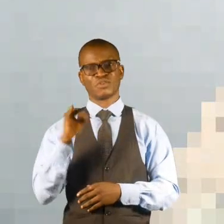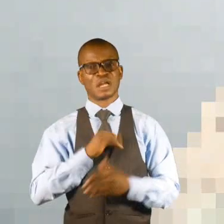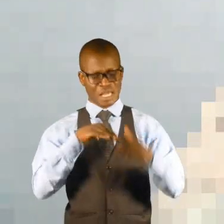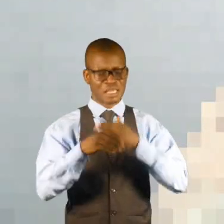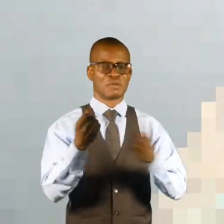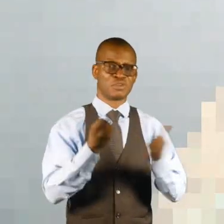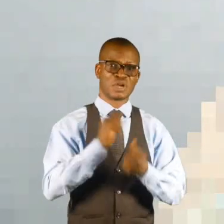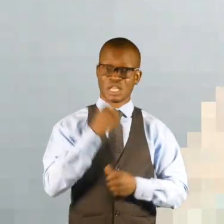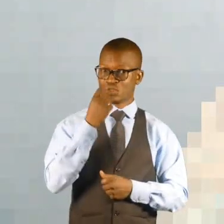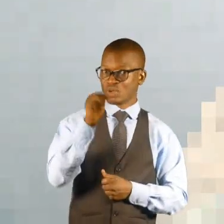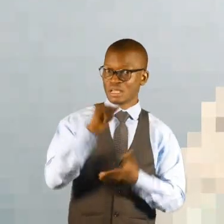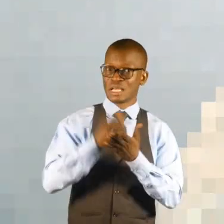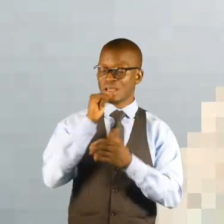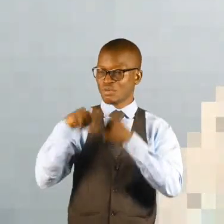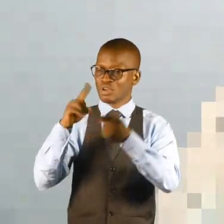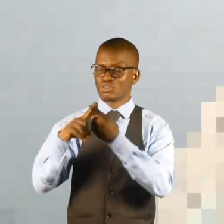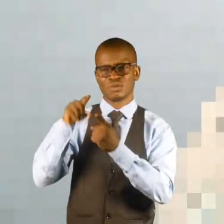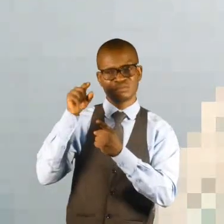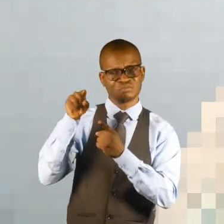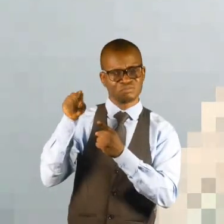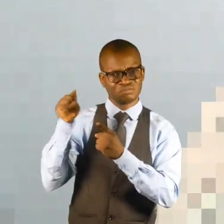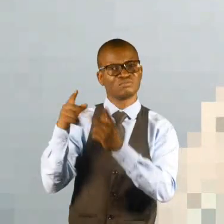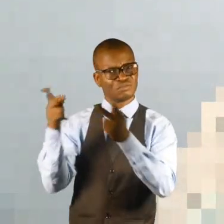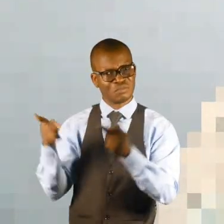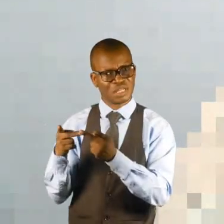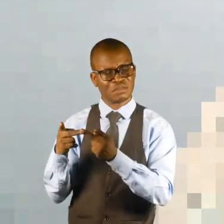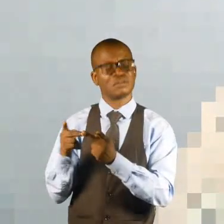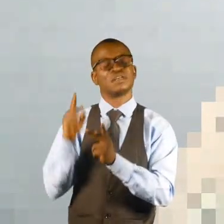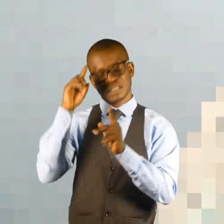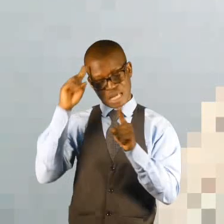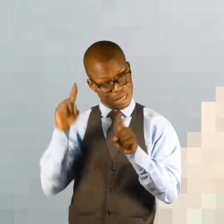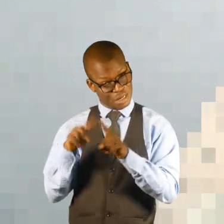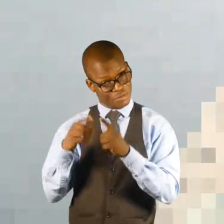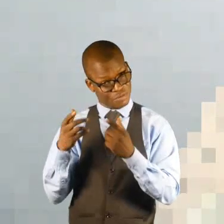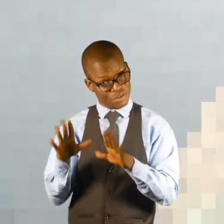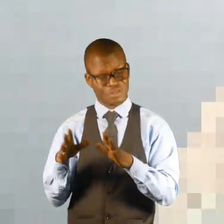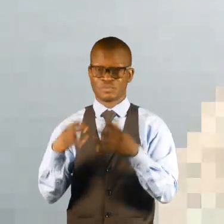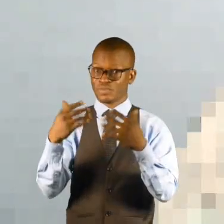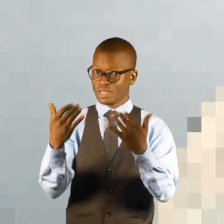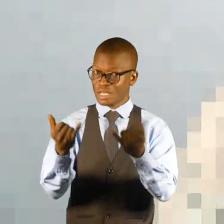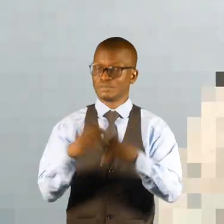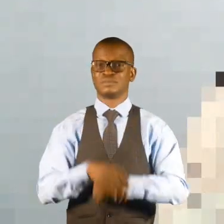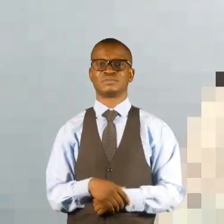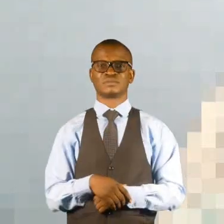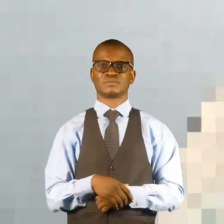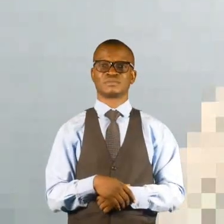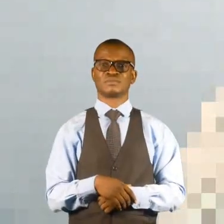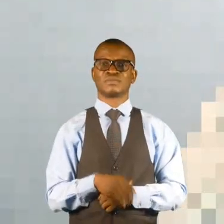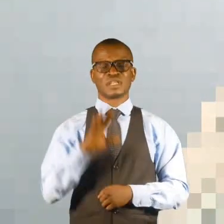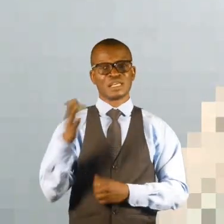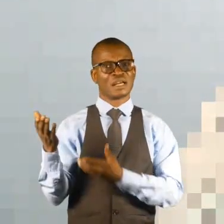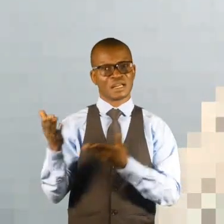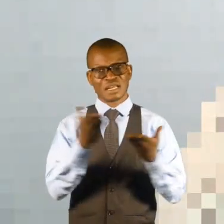hospital. So I entered the car. I told them that I'm going to so place. We agreed.